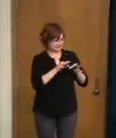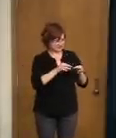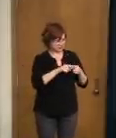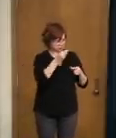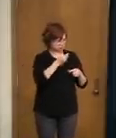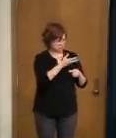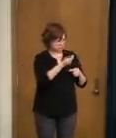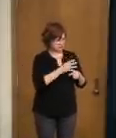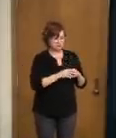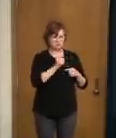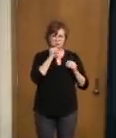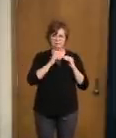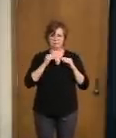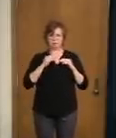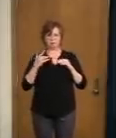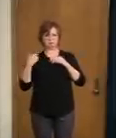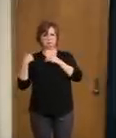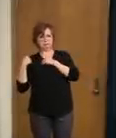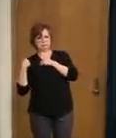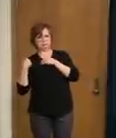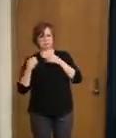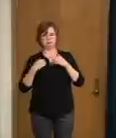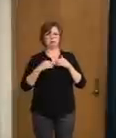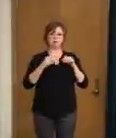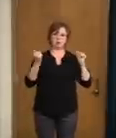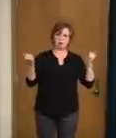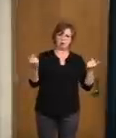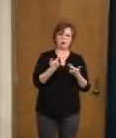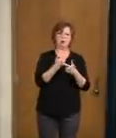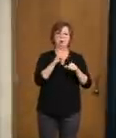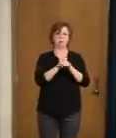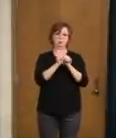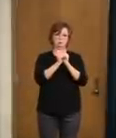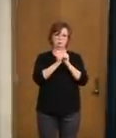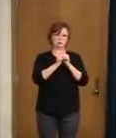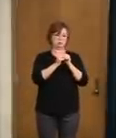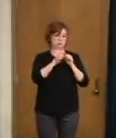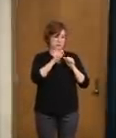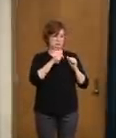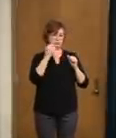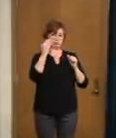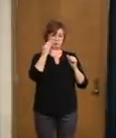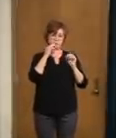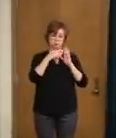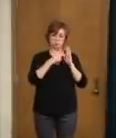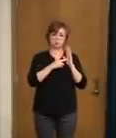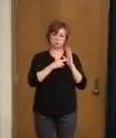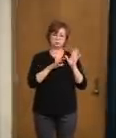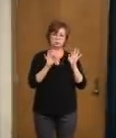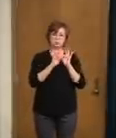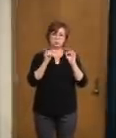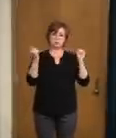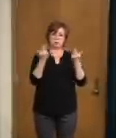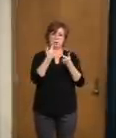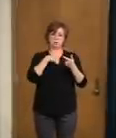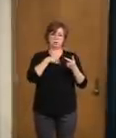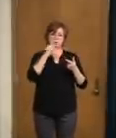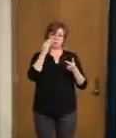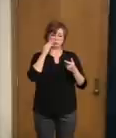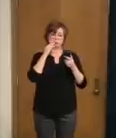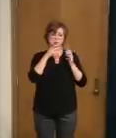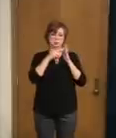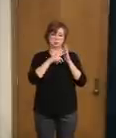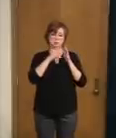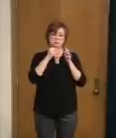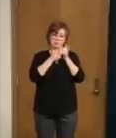observe them. It's not fair to them. And we should all be knowledgeable about the guidelines and follow them to a dot. That